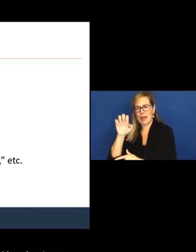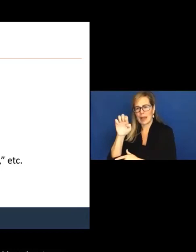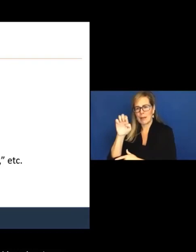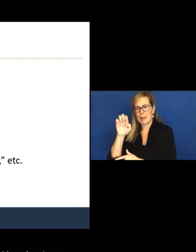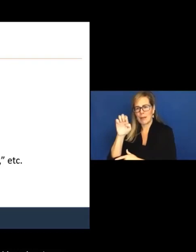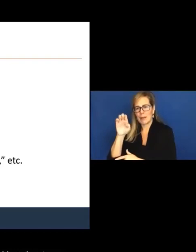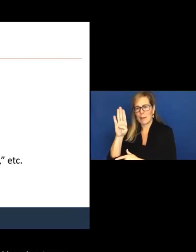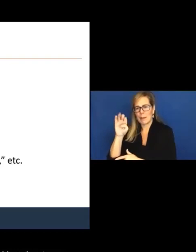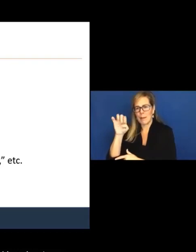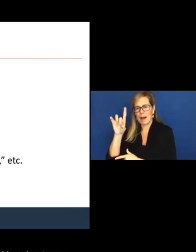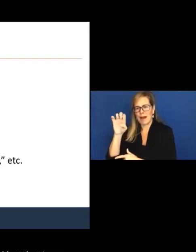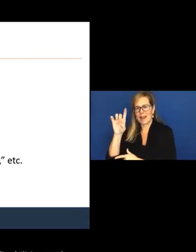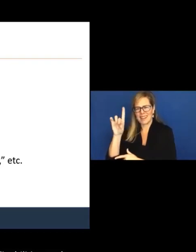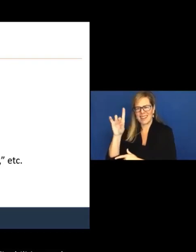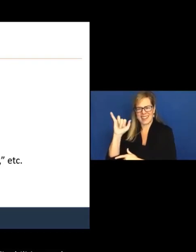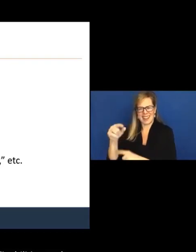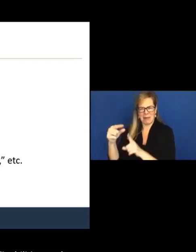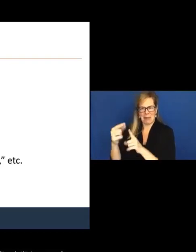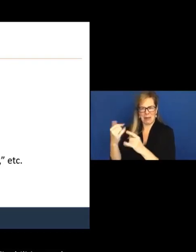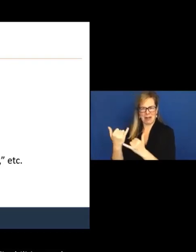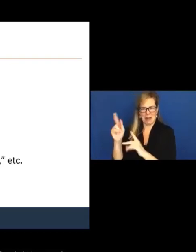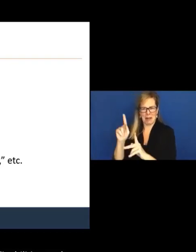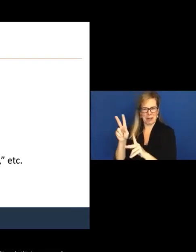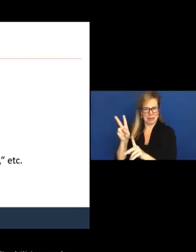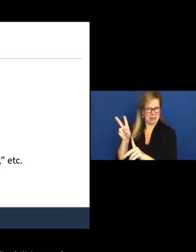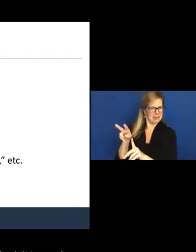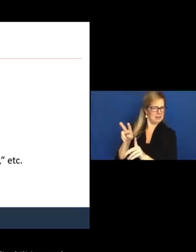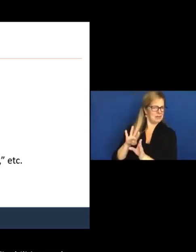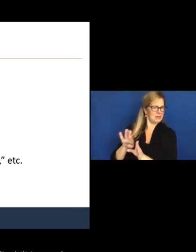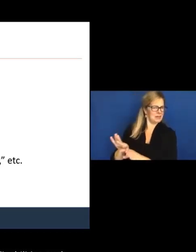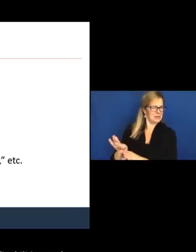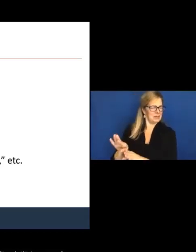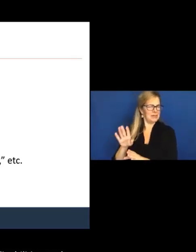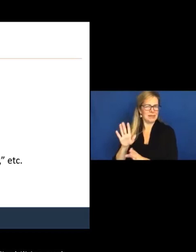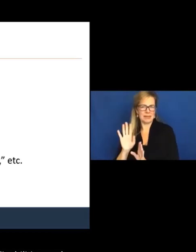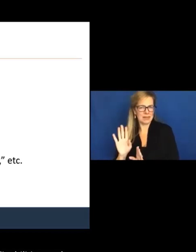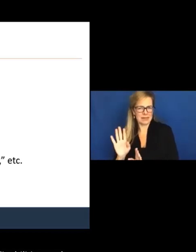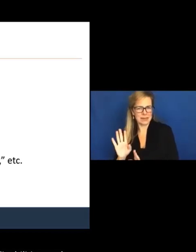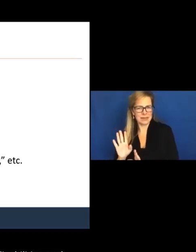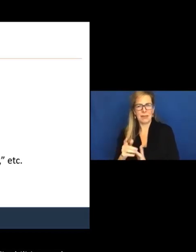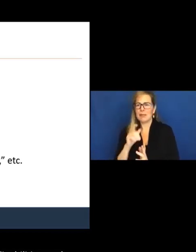upon because it does not acknowledge the disabilities such as